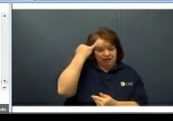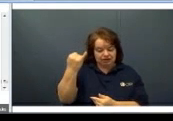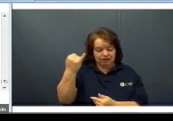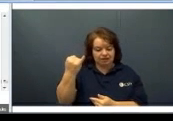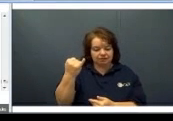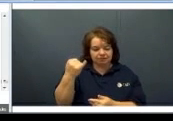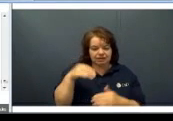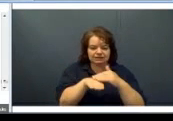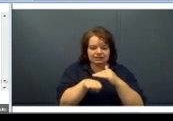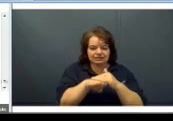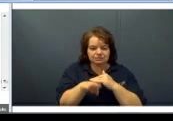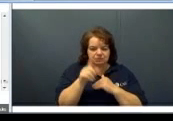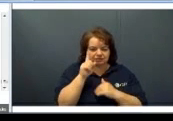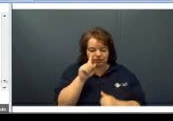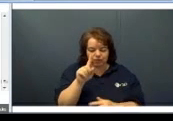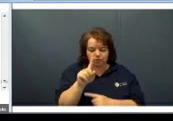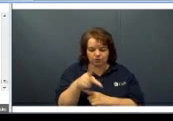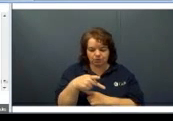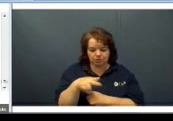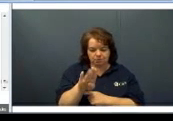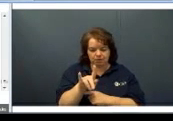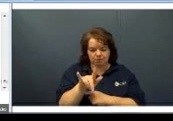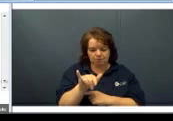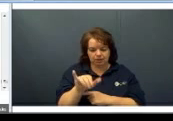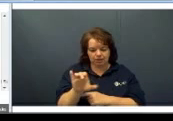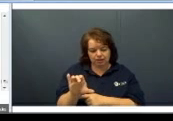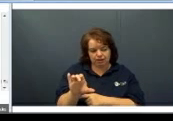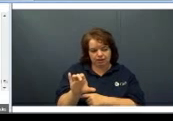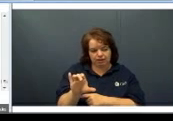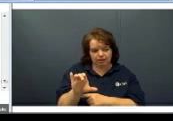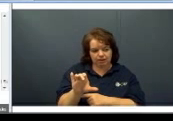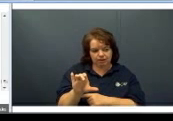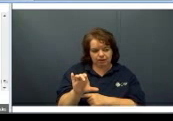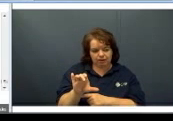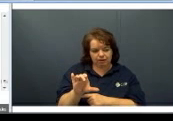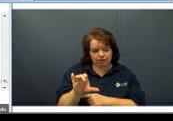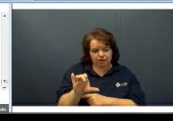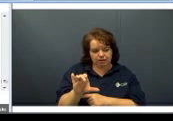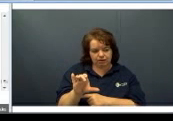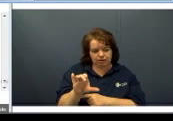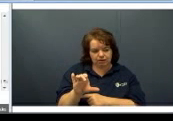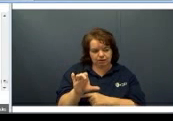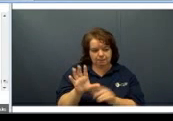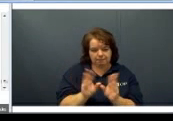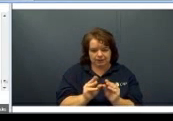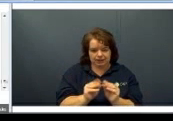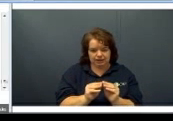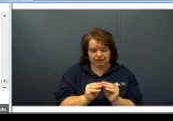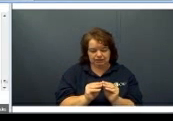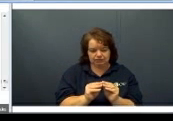Someone brought up the idea of accessibility for a public meeting.